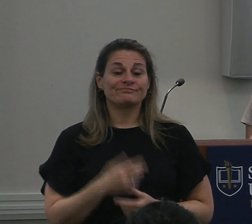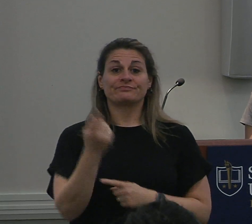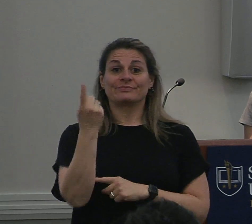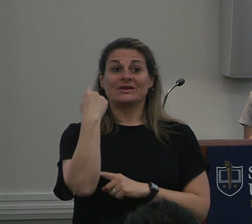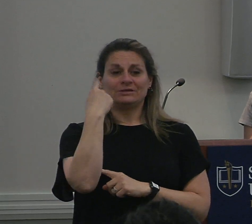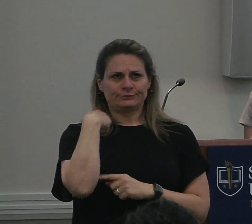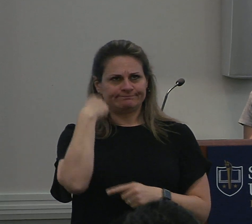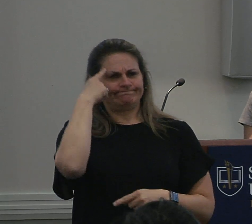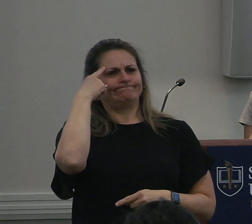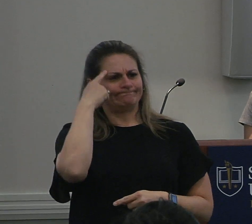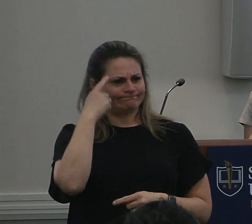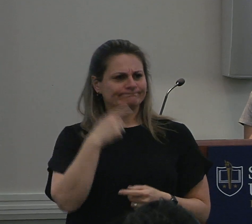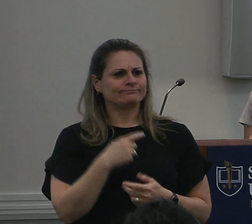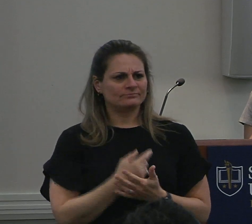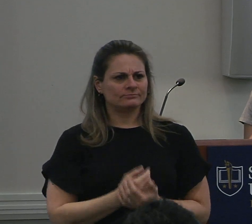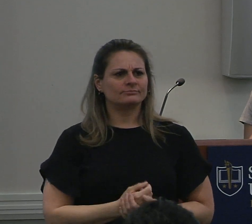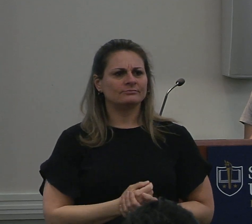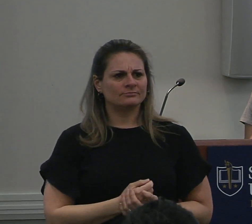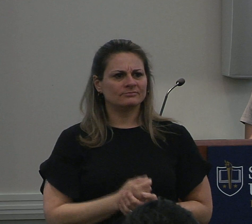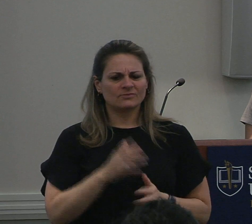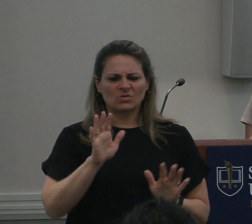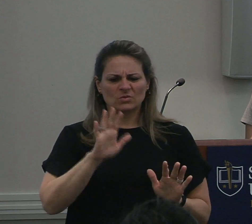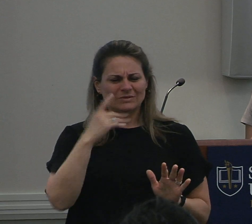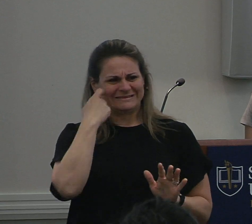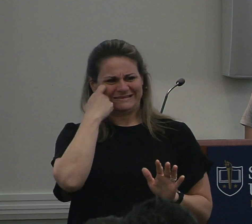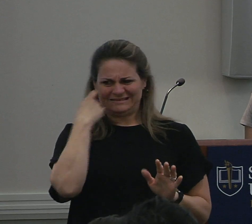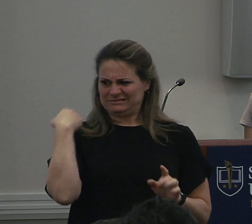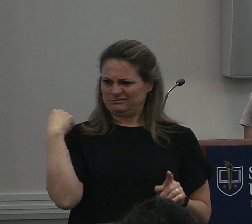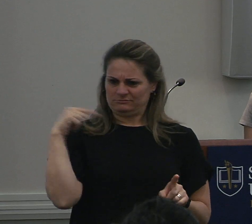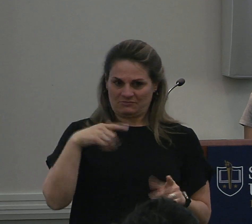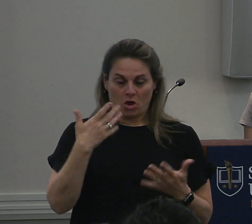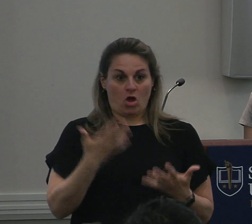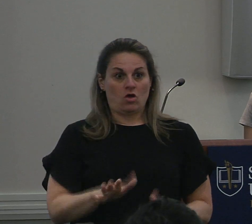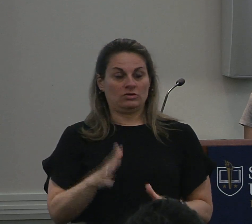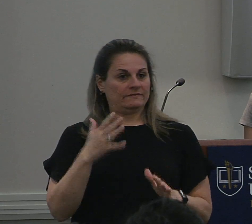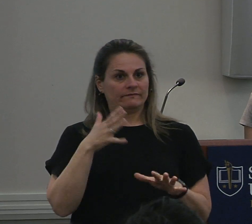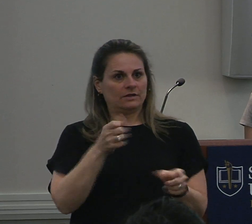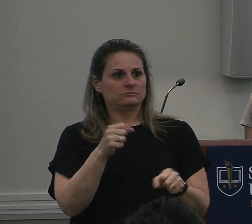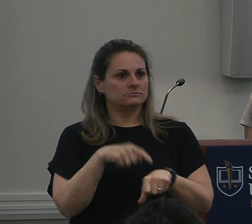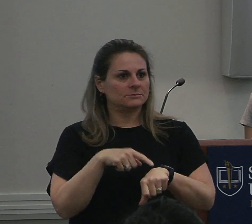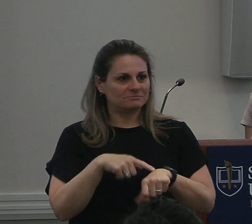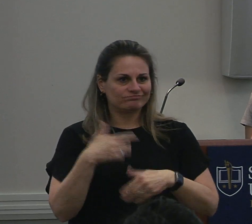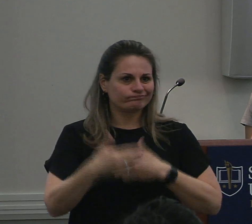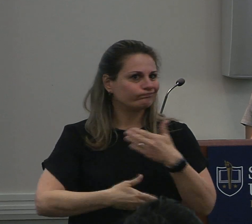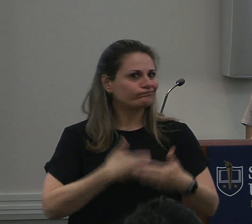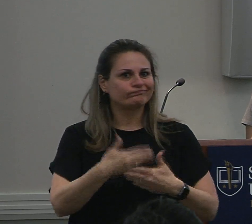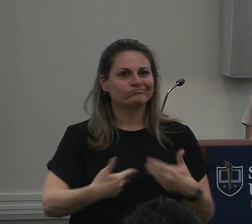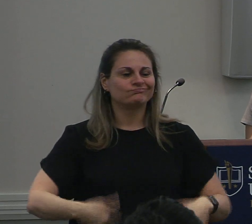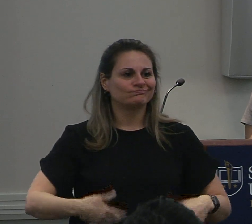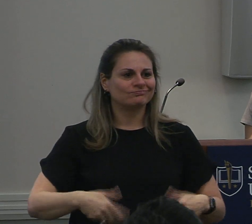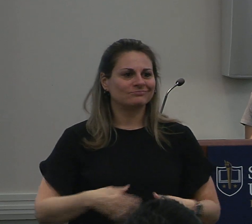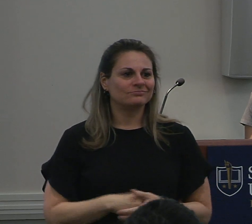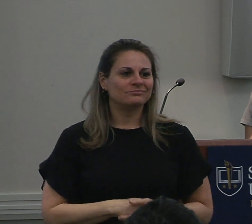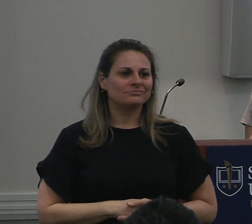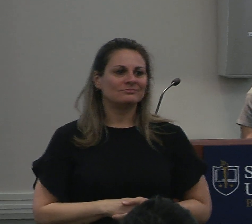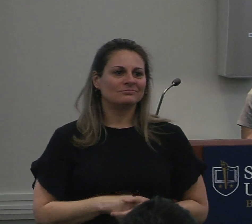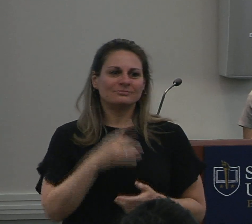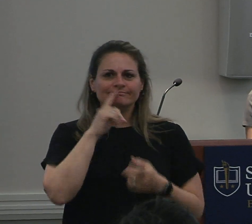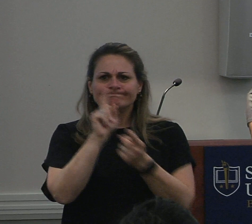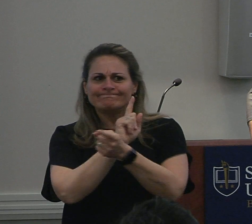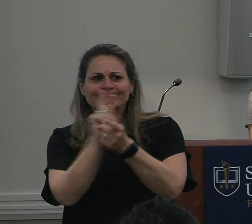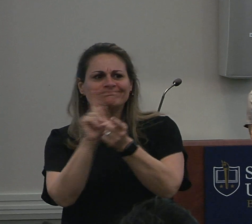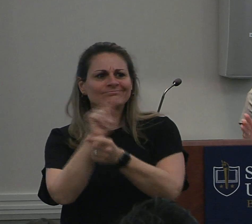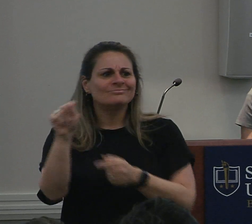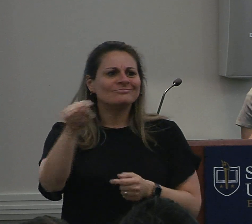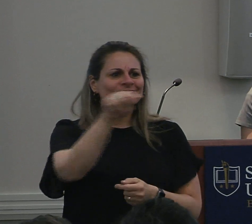ago that we were just here, and getting a chance to meet so many then, and hello, oh, and now I'm